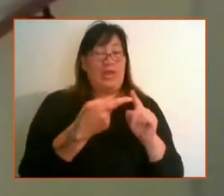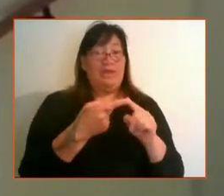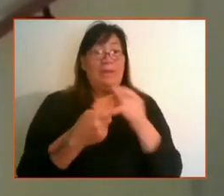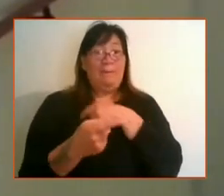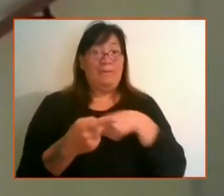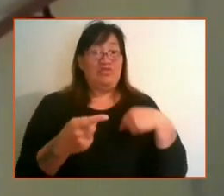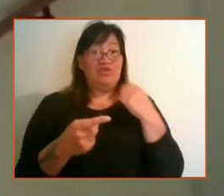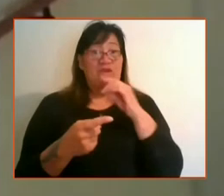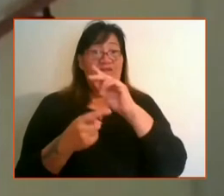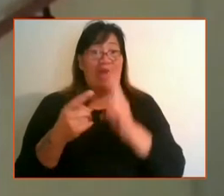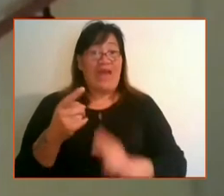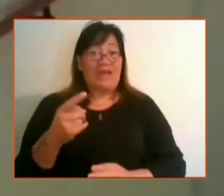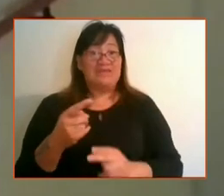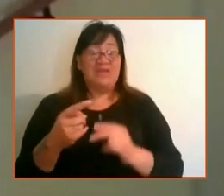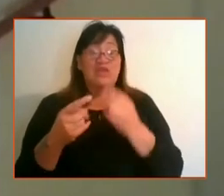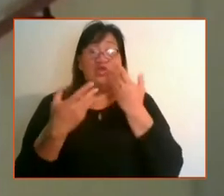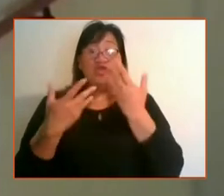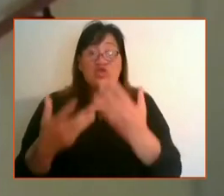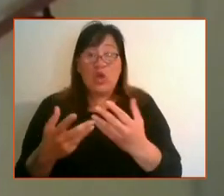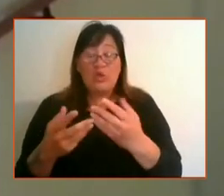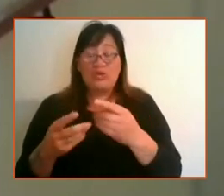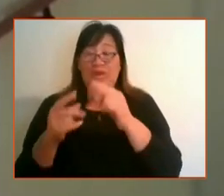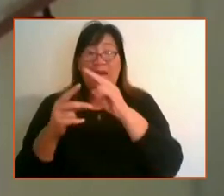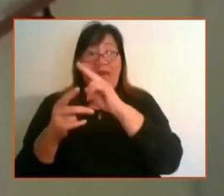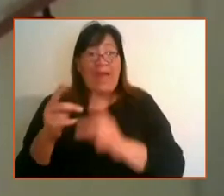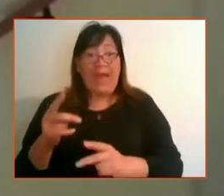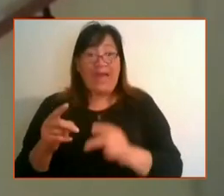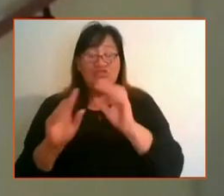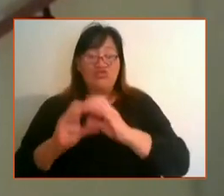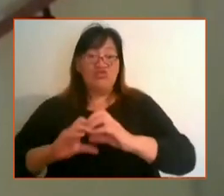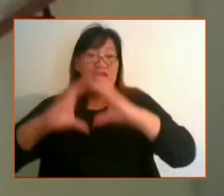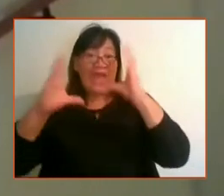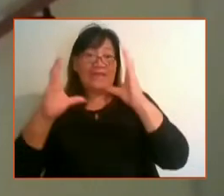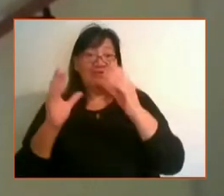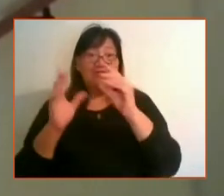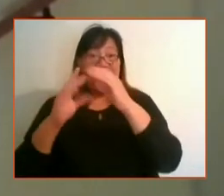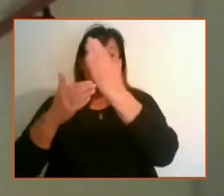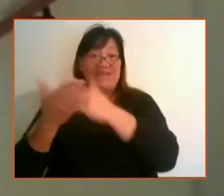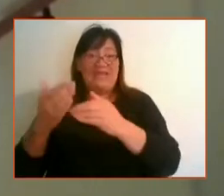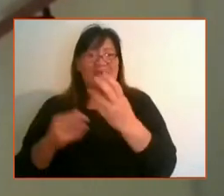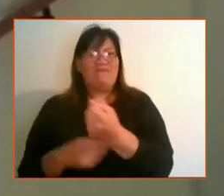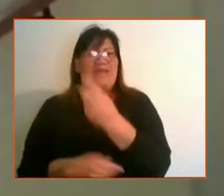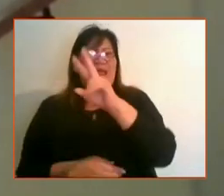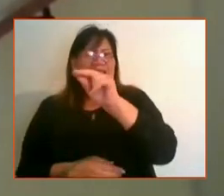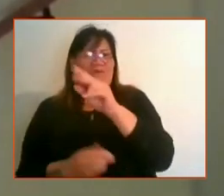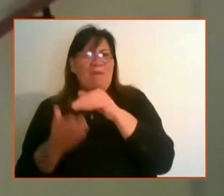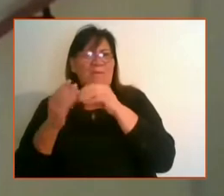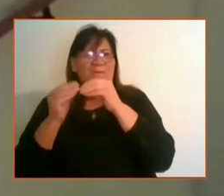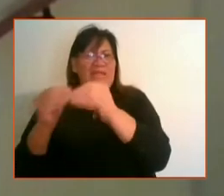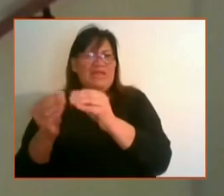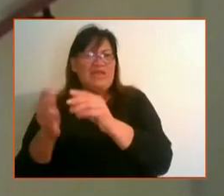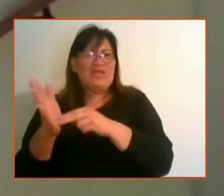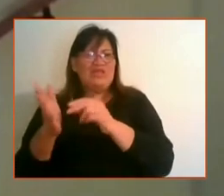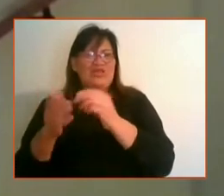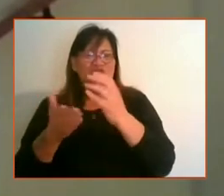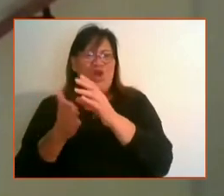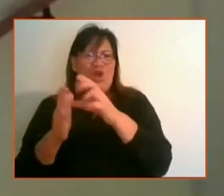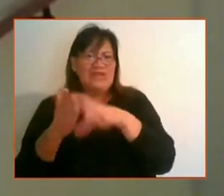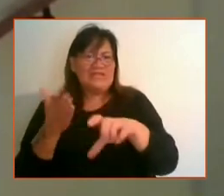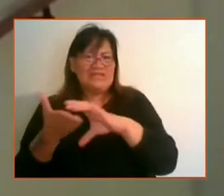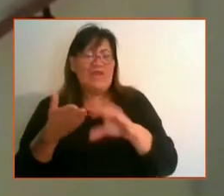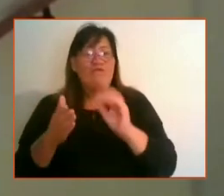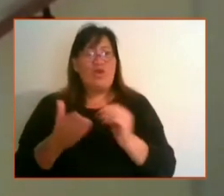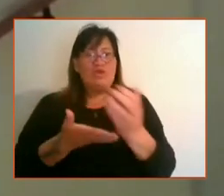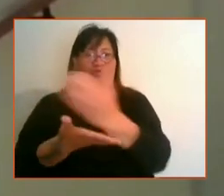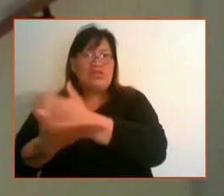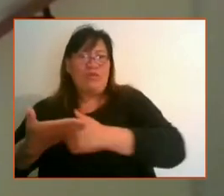Arts, Culture and Heritage figures show that the arts and creative sector adds $11 billion to GDP and generates